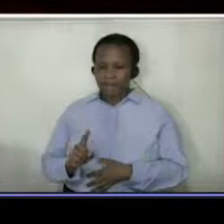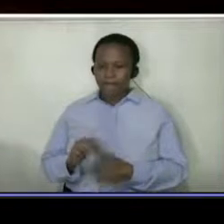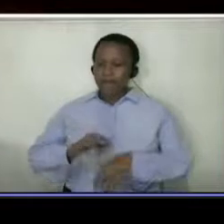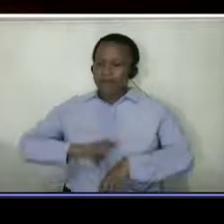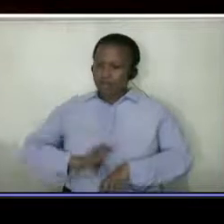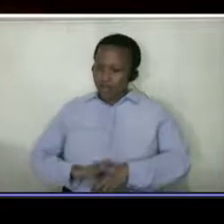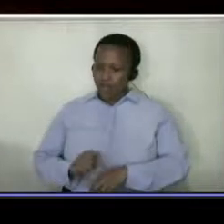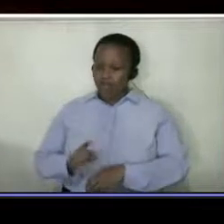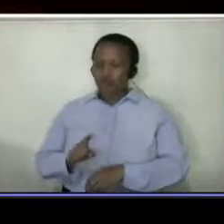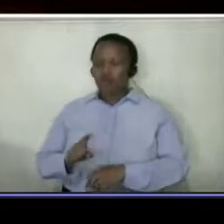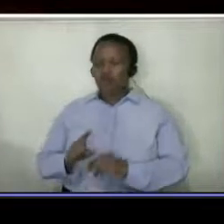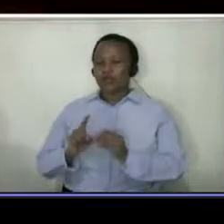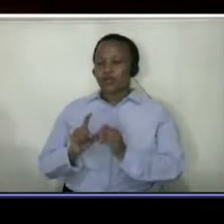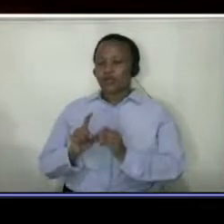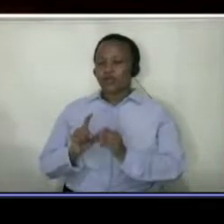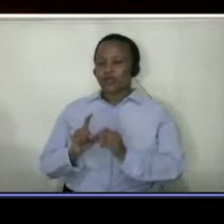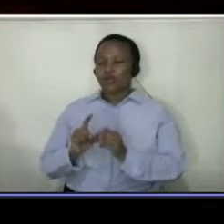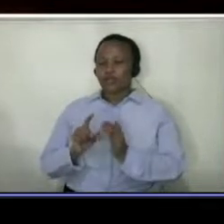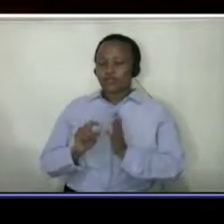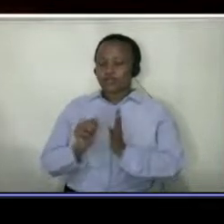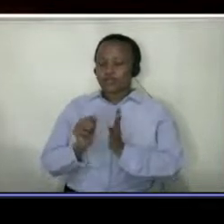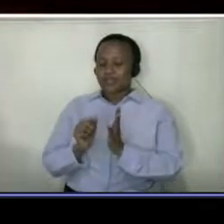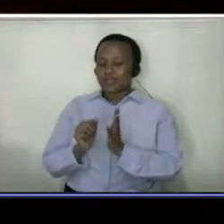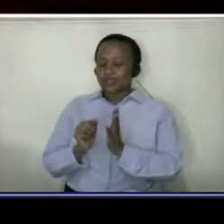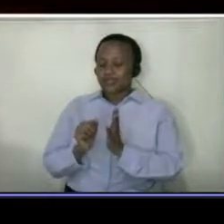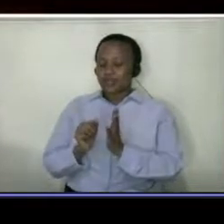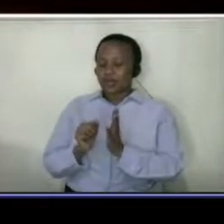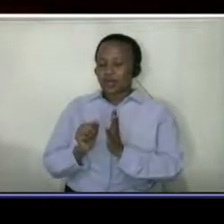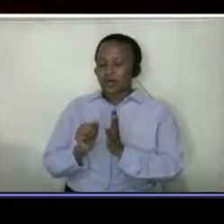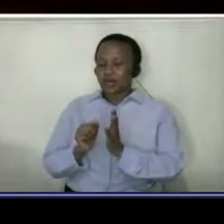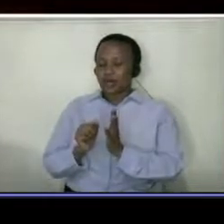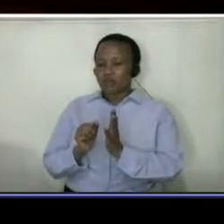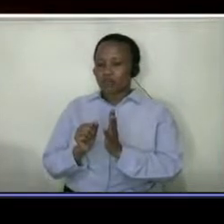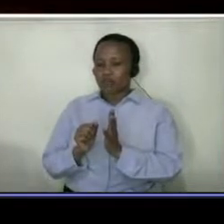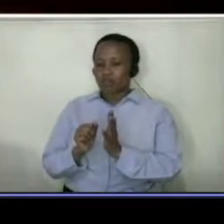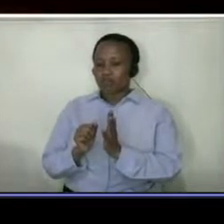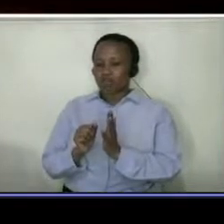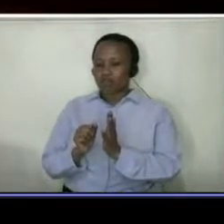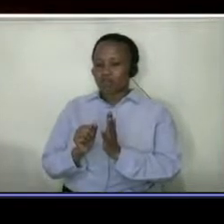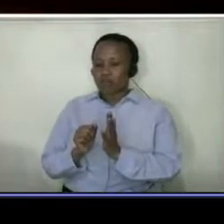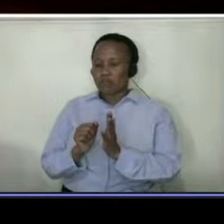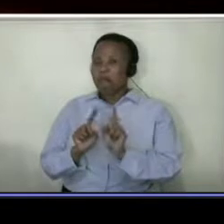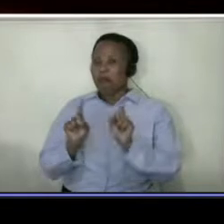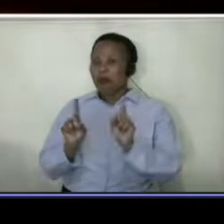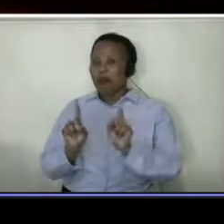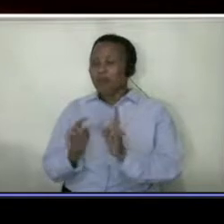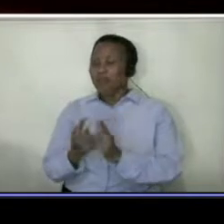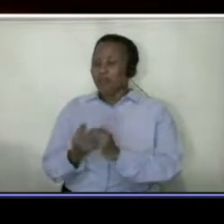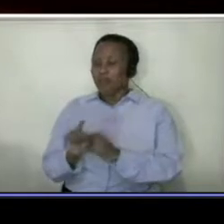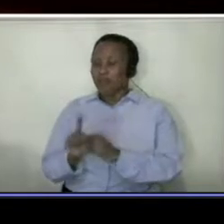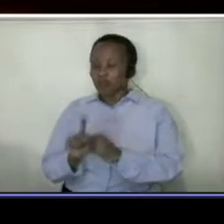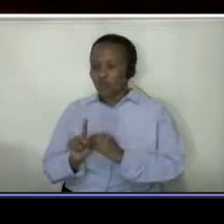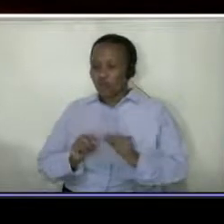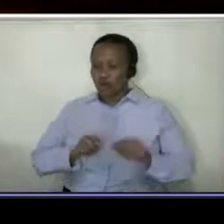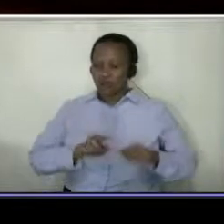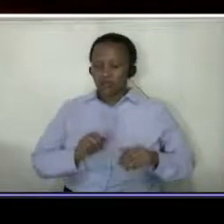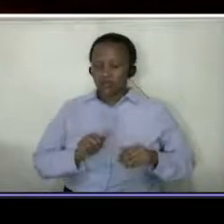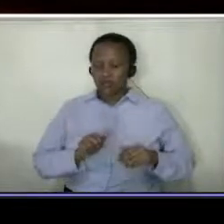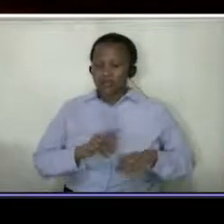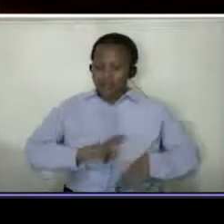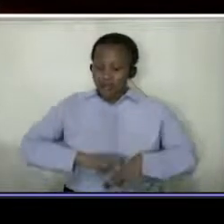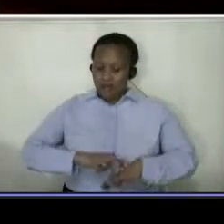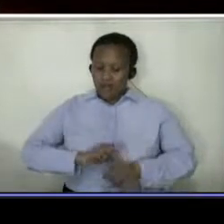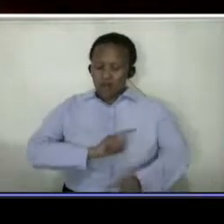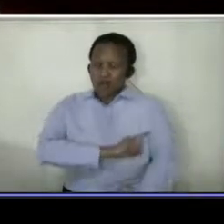stated ideological commitments, but rather by the urge to acquire government power and access to resources,